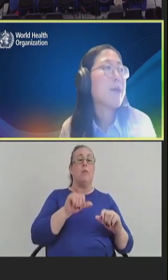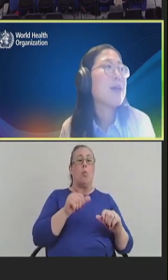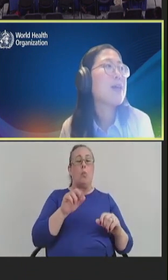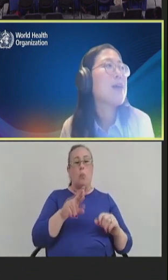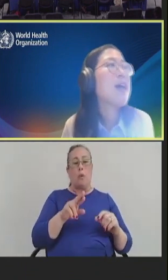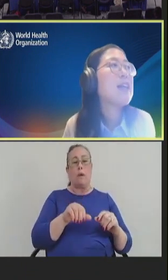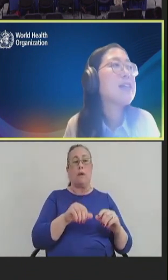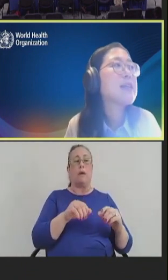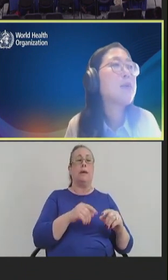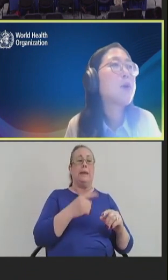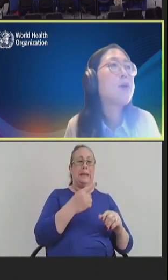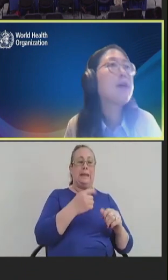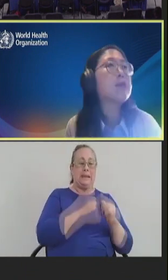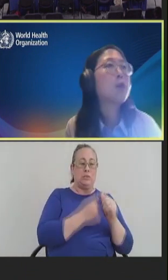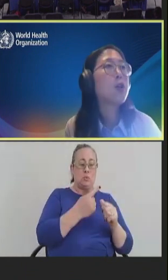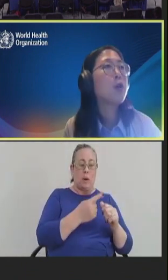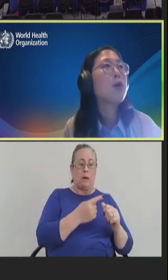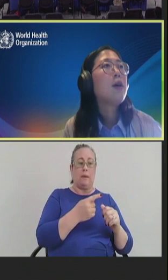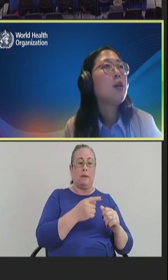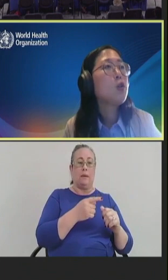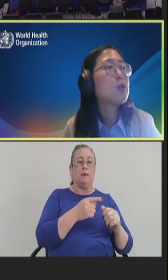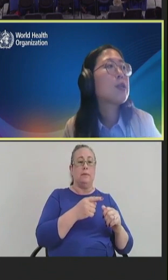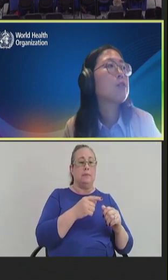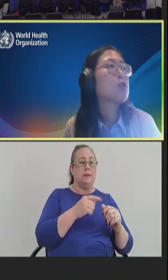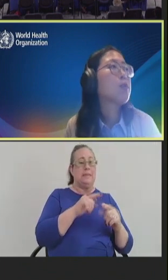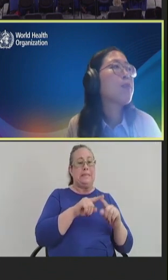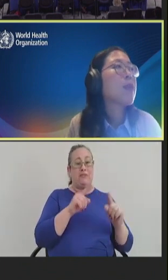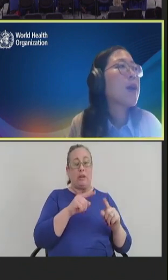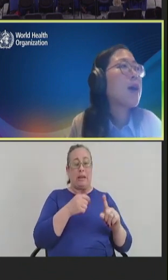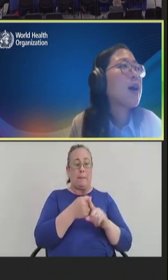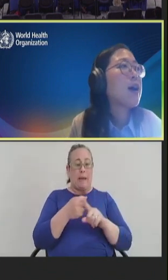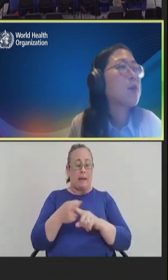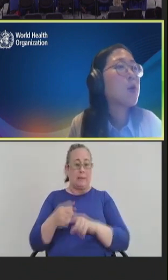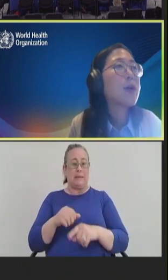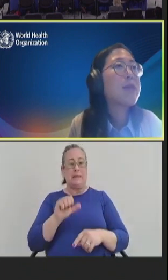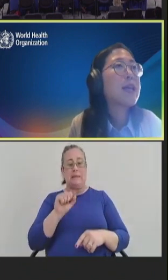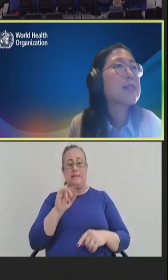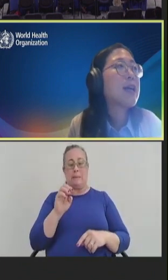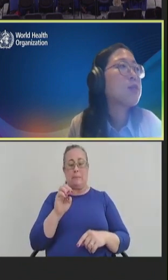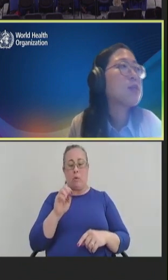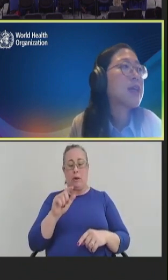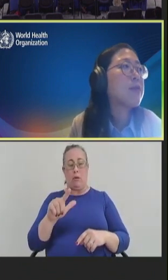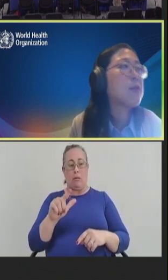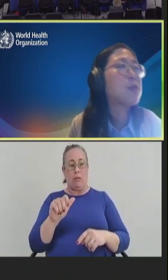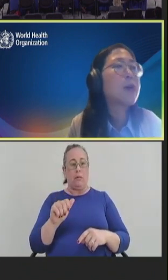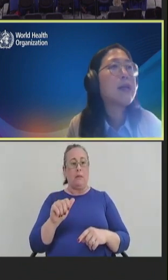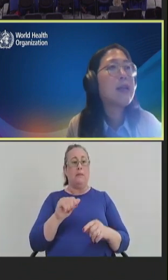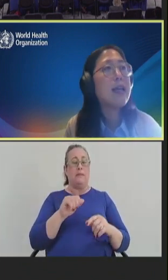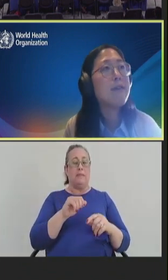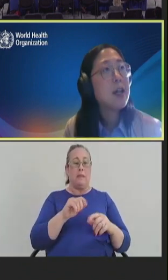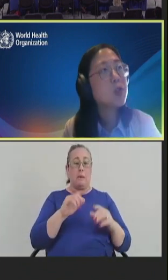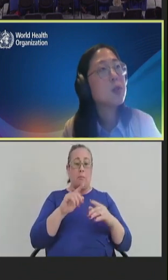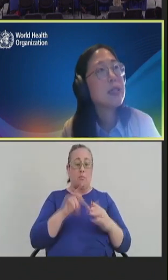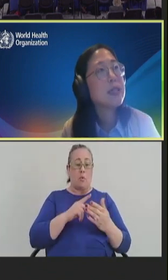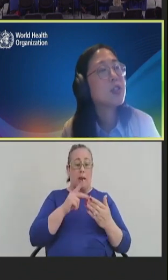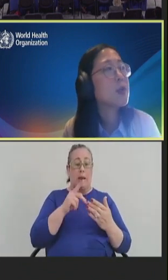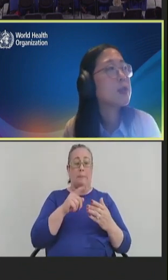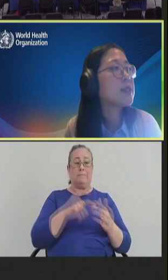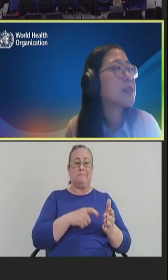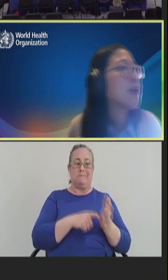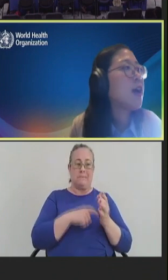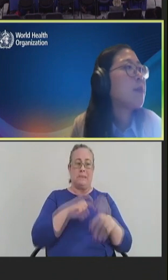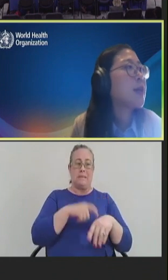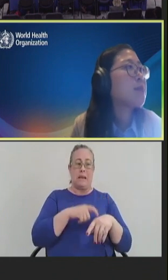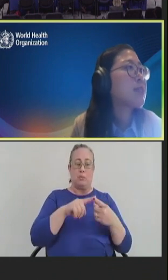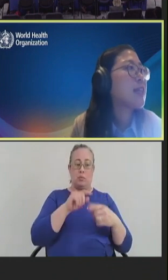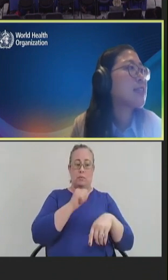greater impact. And the sigmoidal is where you usually assume the program takes time to establish, but eventually each